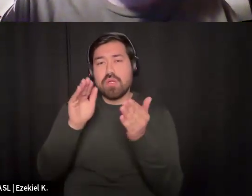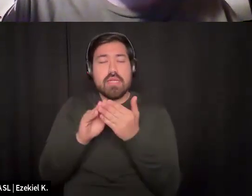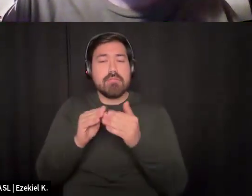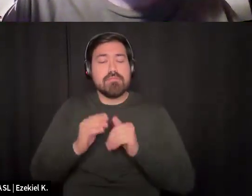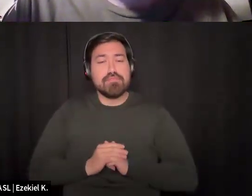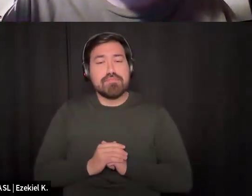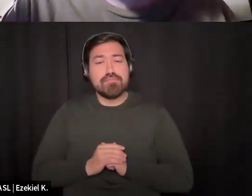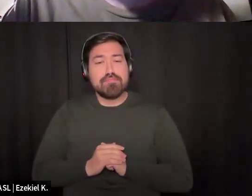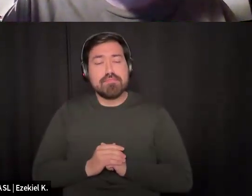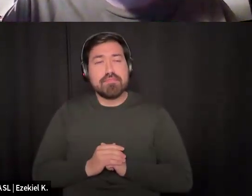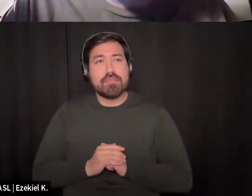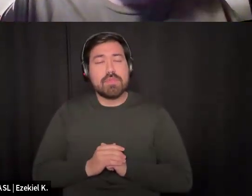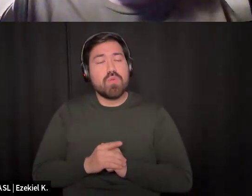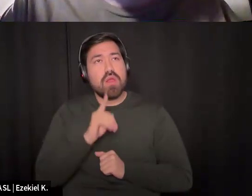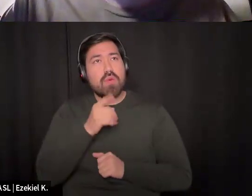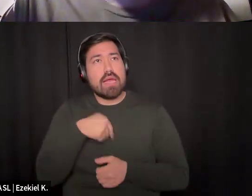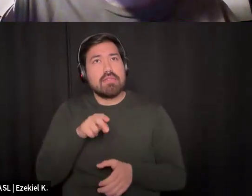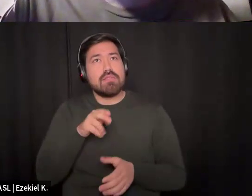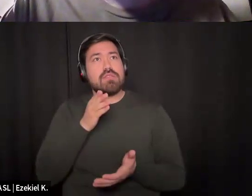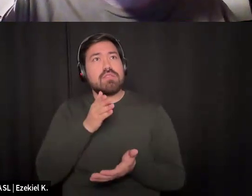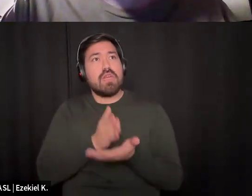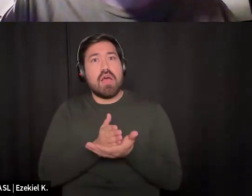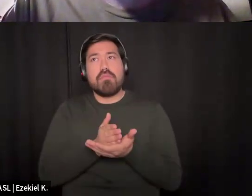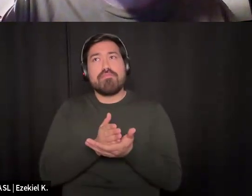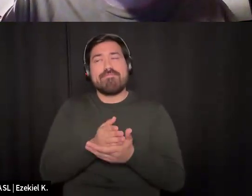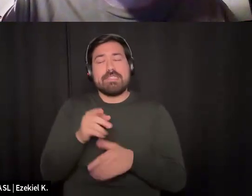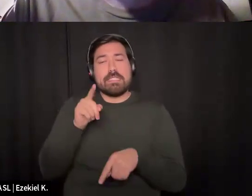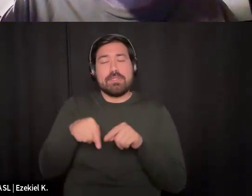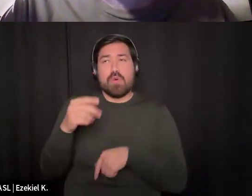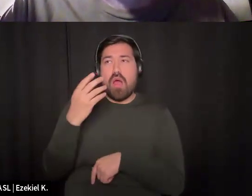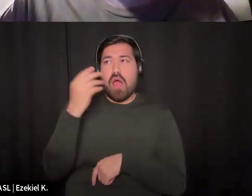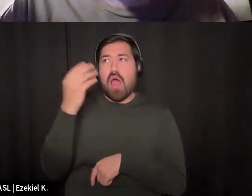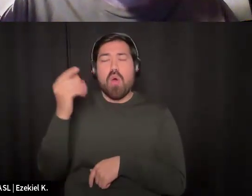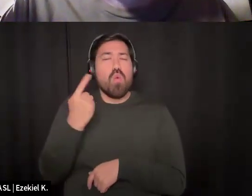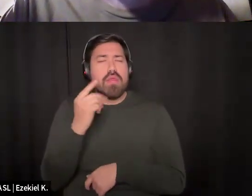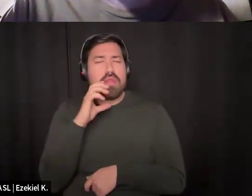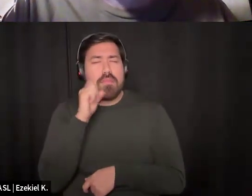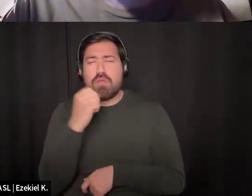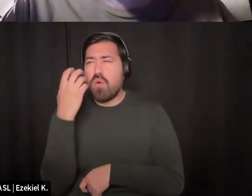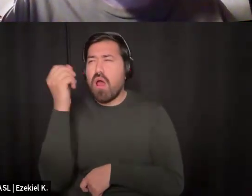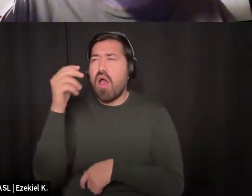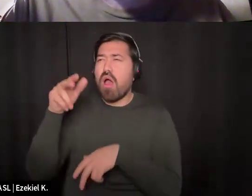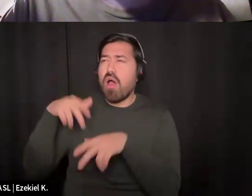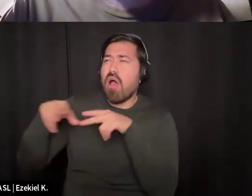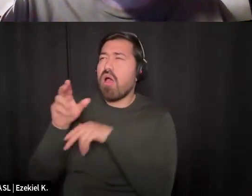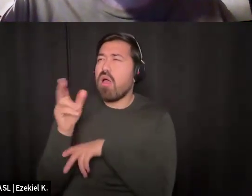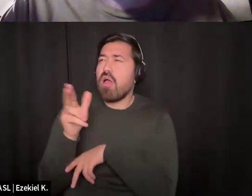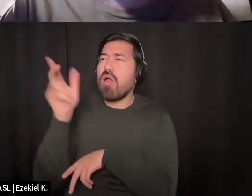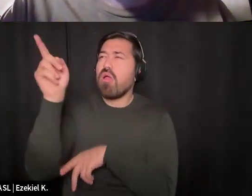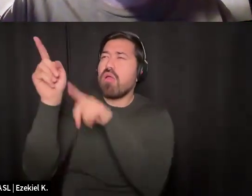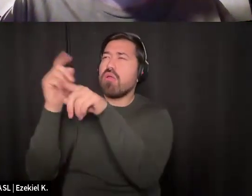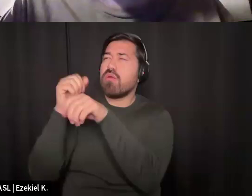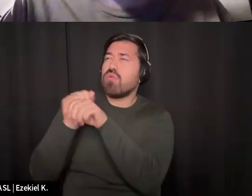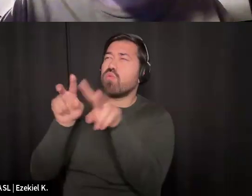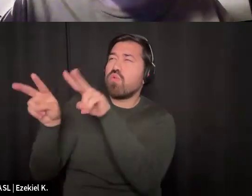and when I had to stop kind of going on the birding field trips, one of the biggest things I missed was being able to connect to fellow birders, talk